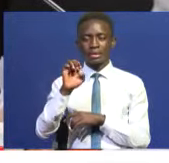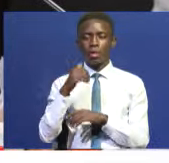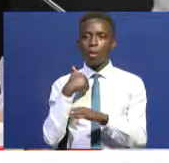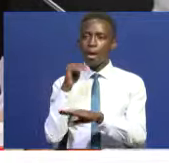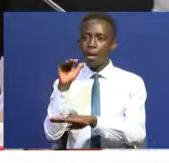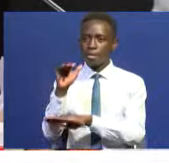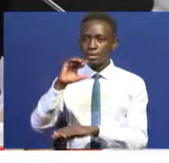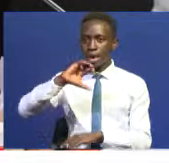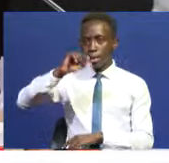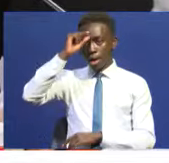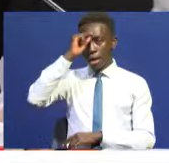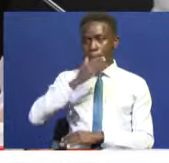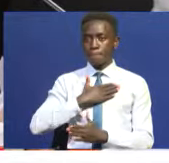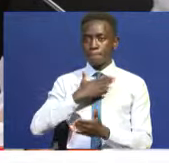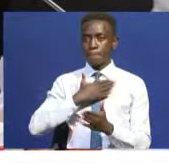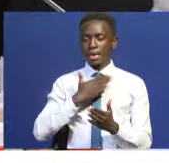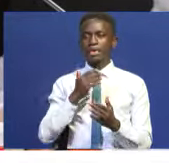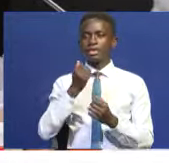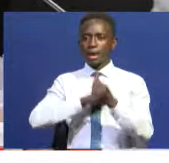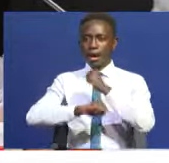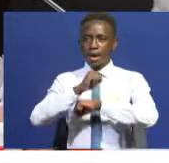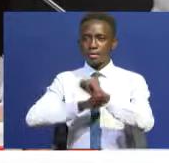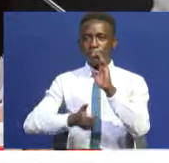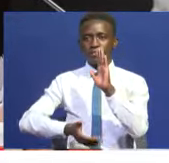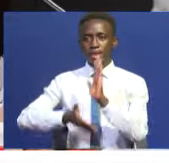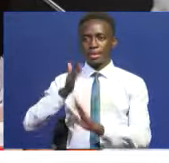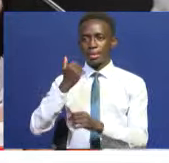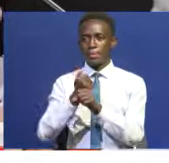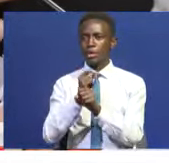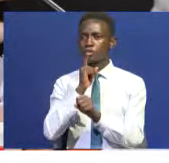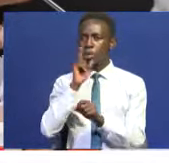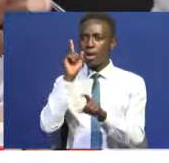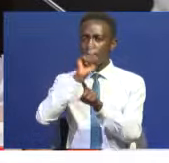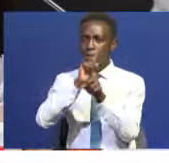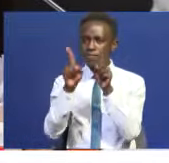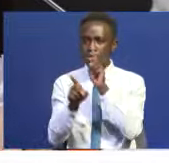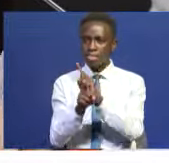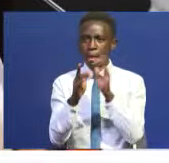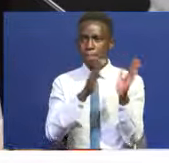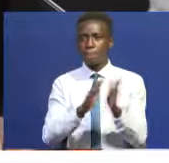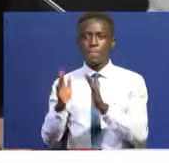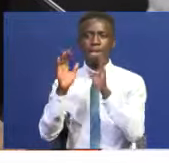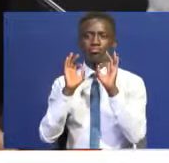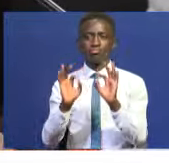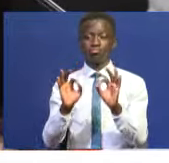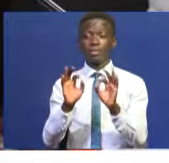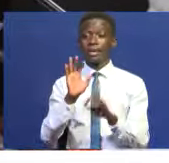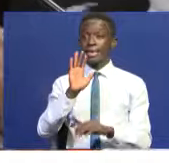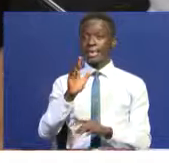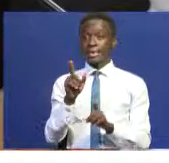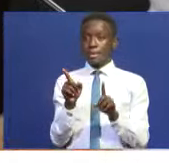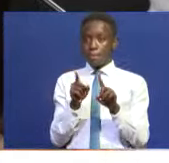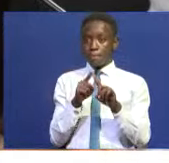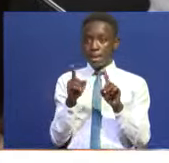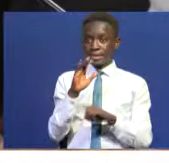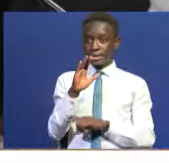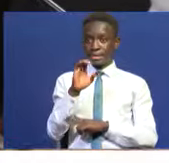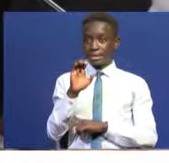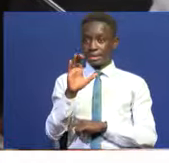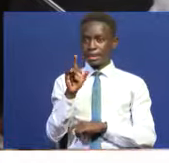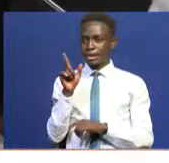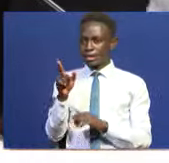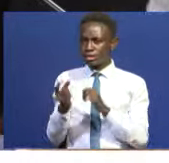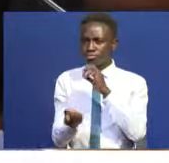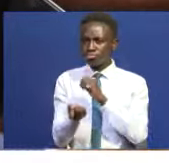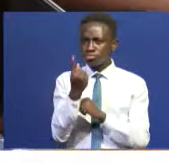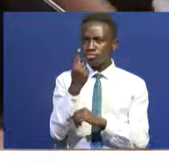fast so that everything is standardized. But then the CC Finance has just brought in another issue which would be of concern to me